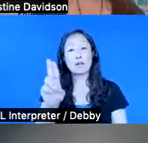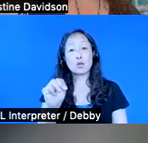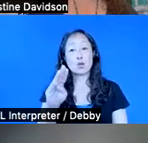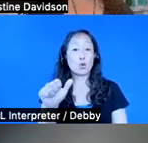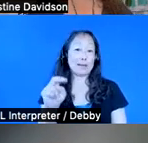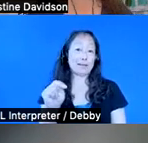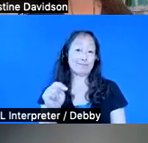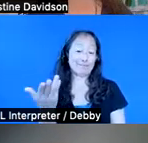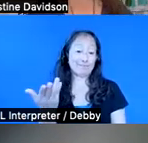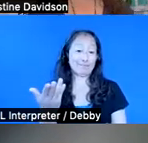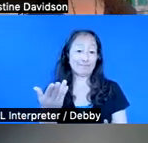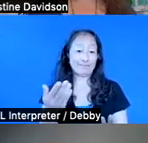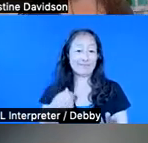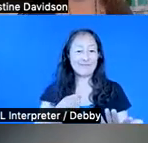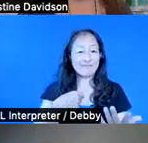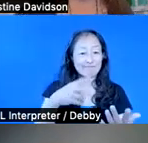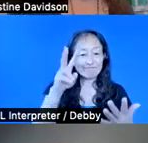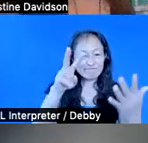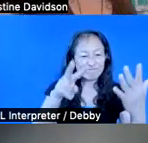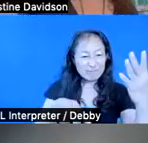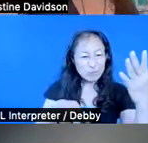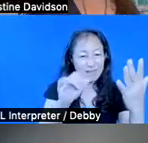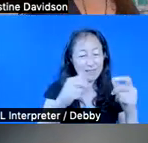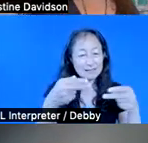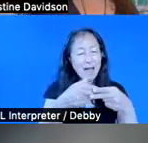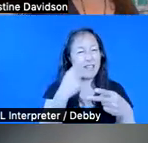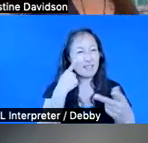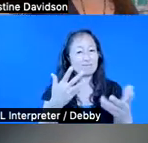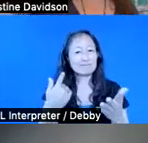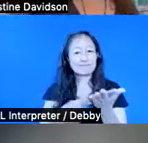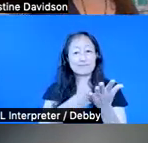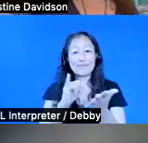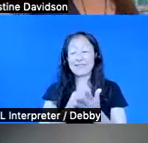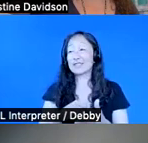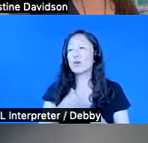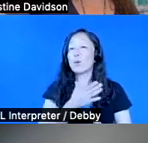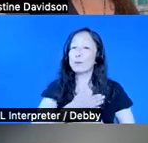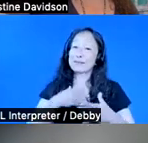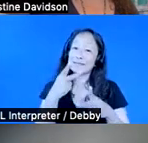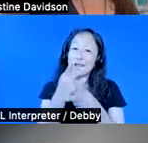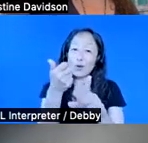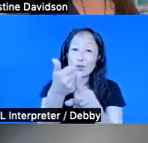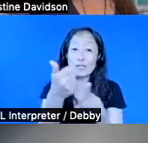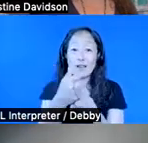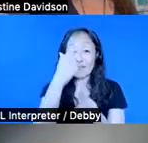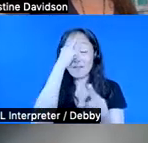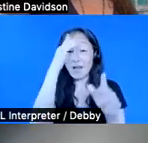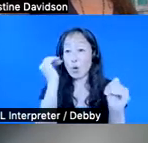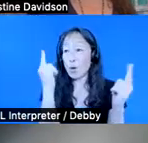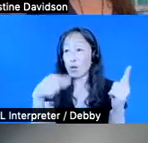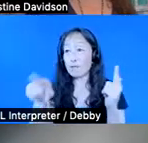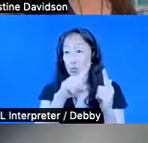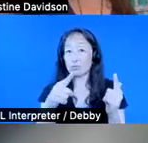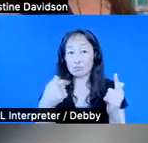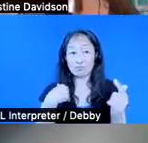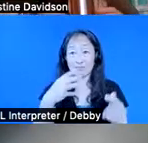Do your own self-care where you're, you know, I hope everybody has something with water. Like if you can all just take a drink of